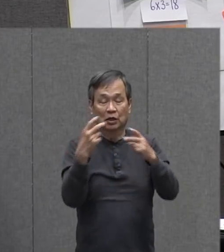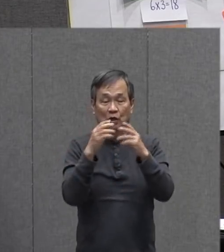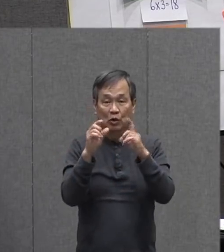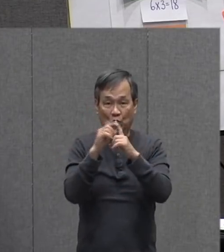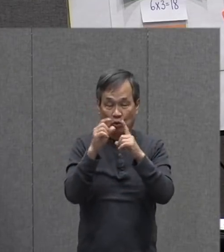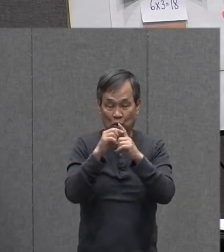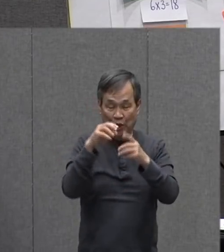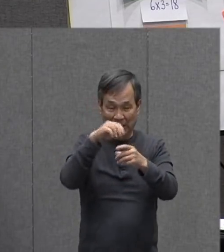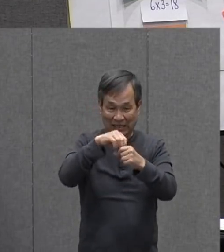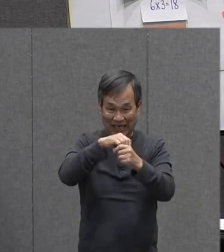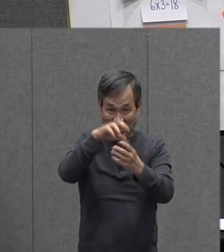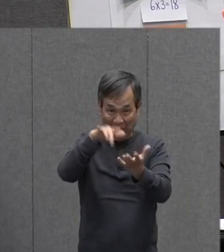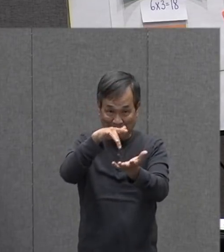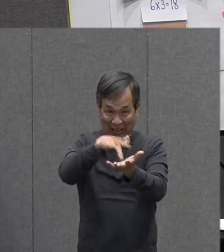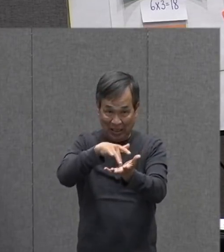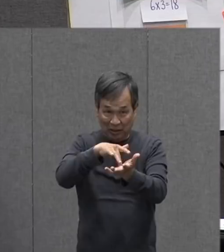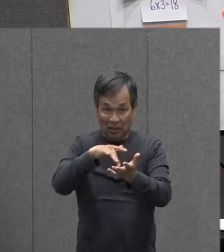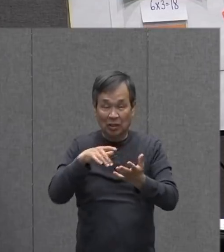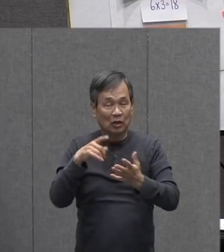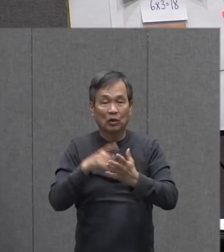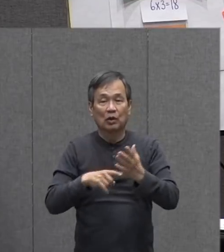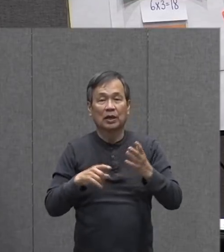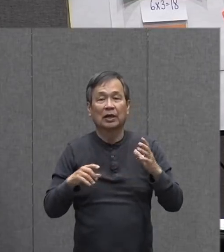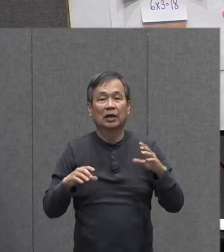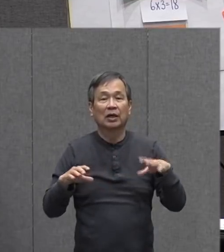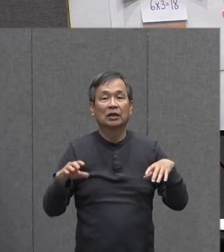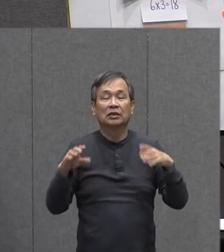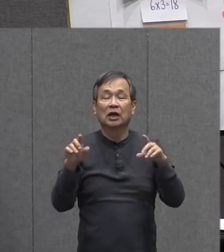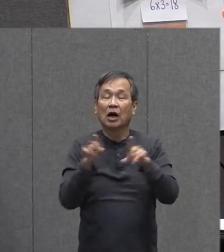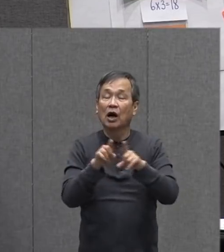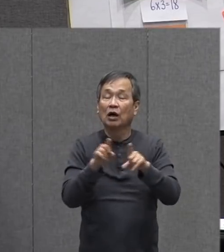I have 4 bags of soda,